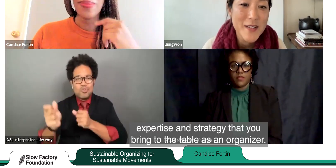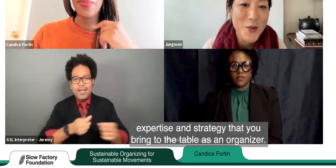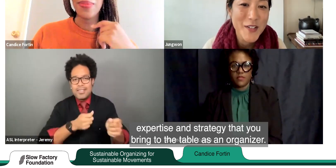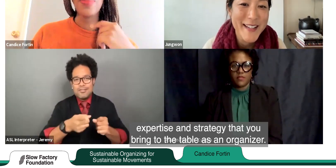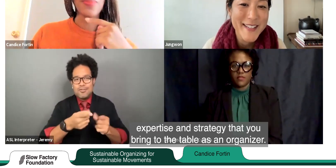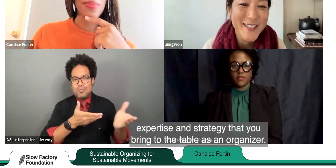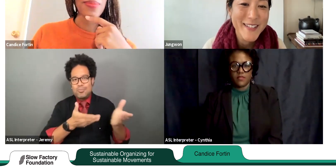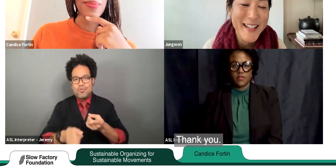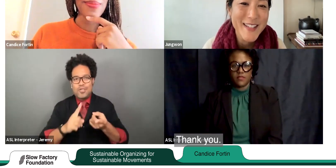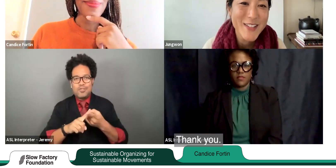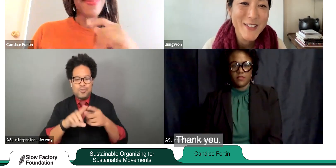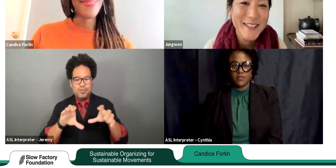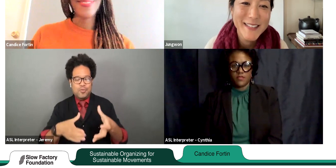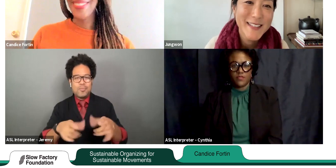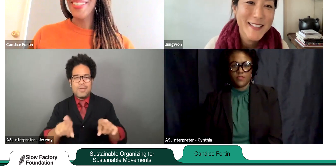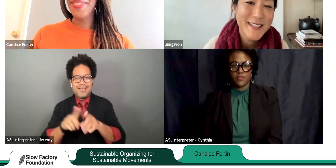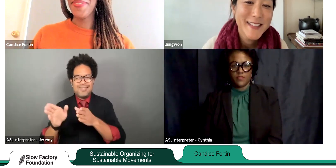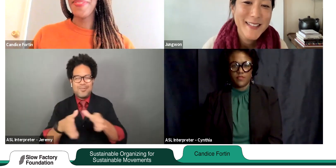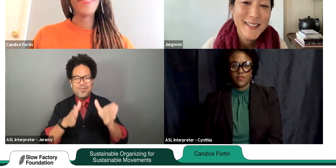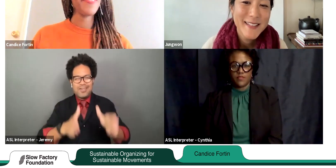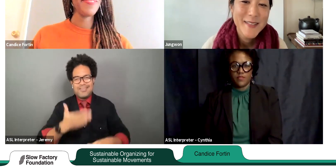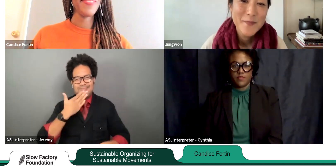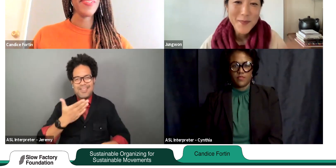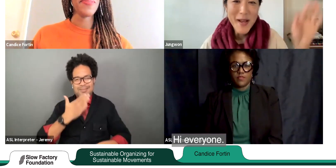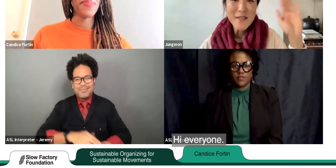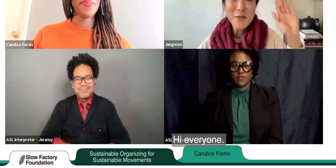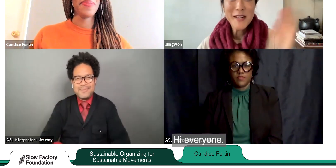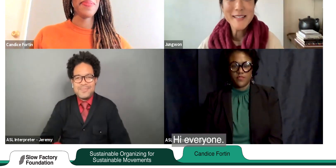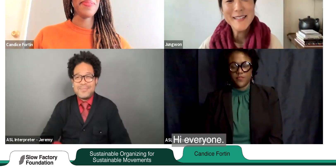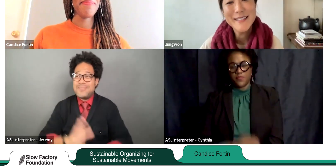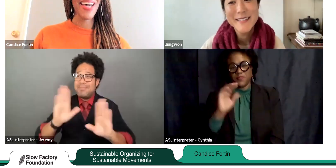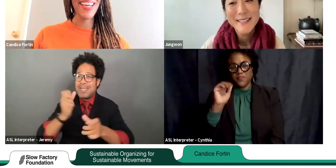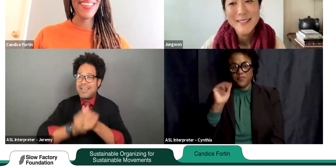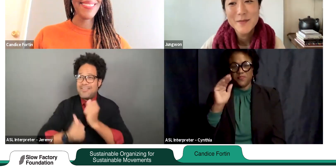table as an organizer. Thank you. Bye, everyone.